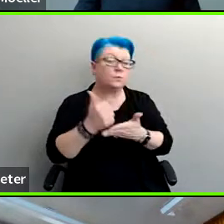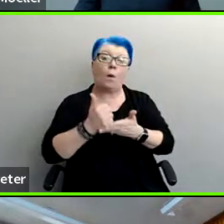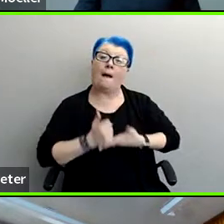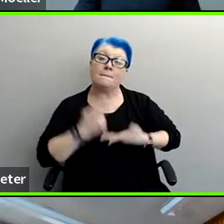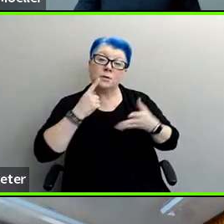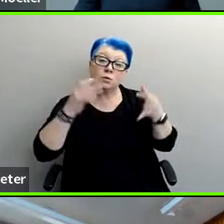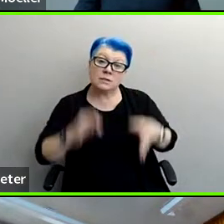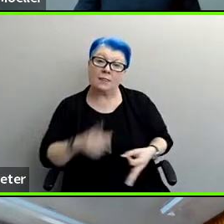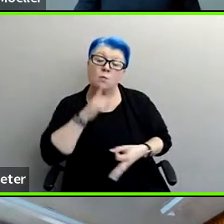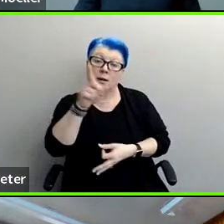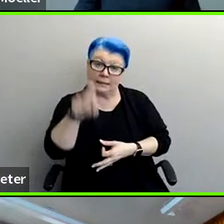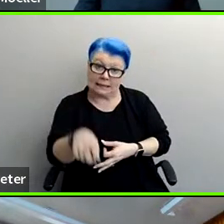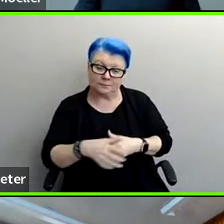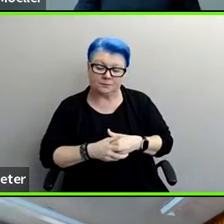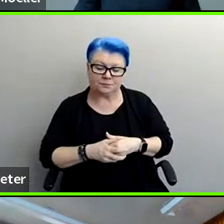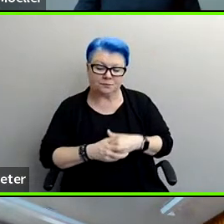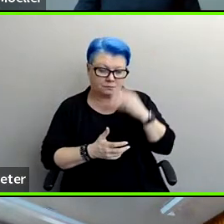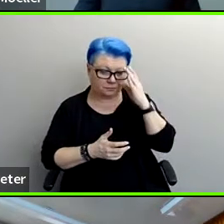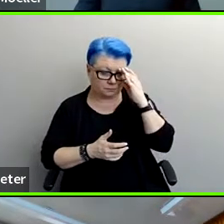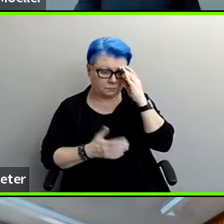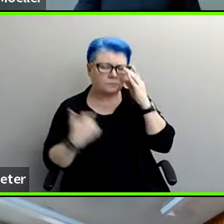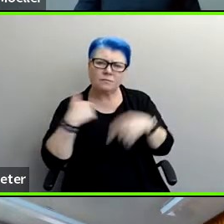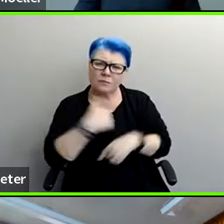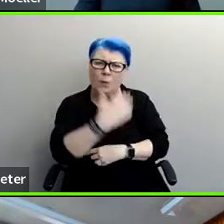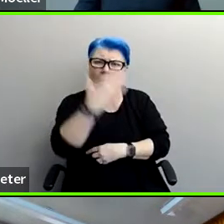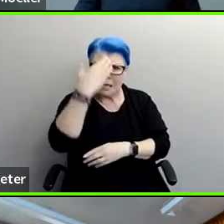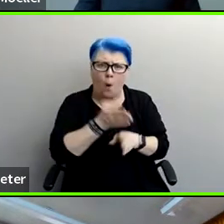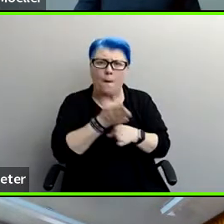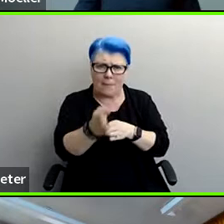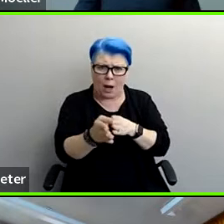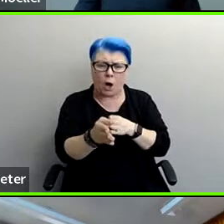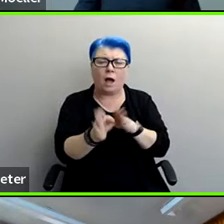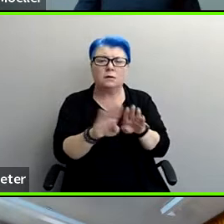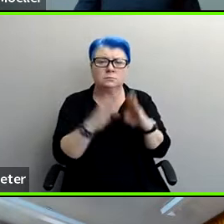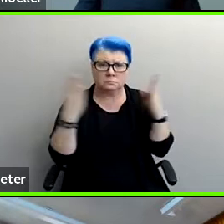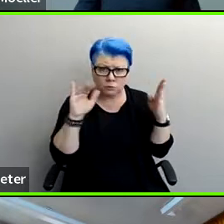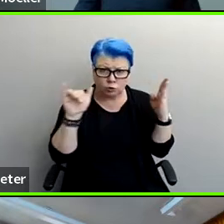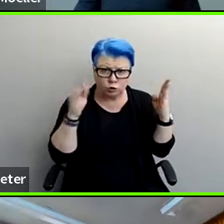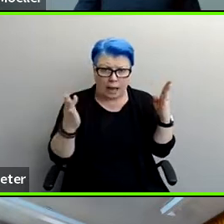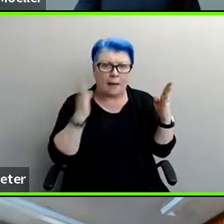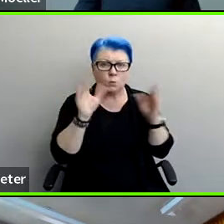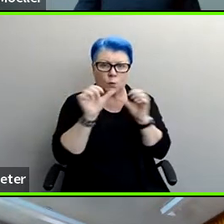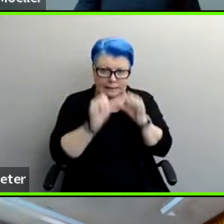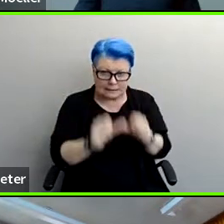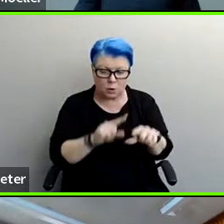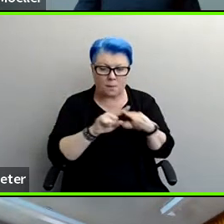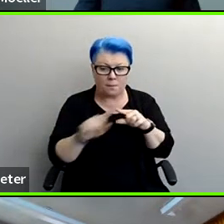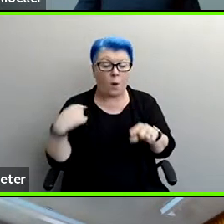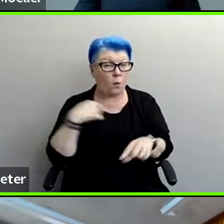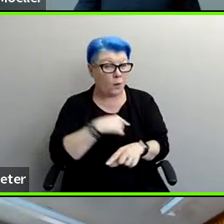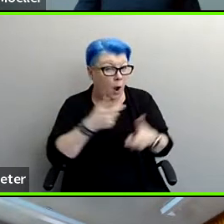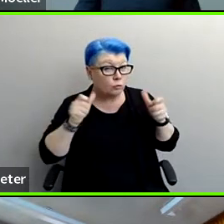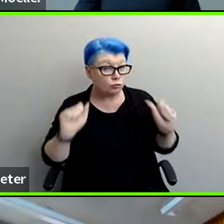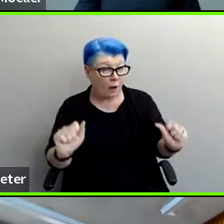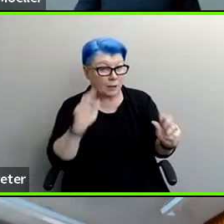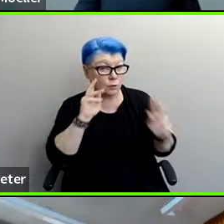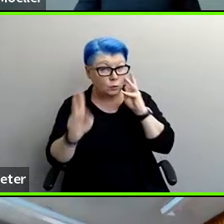know that paraprofessional vacancies will continue to exist, and we are looking to ensure that we put